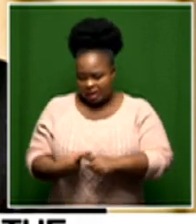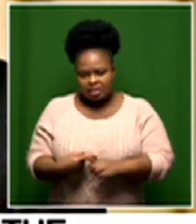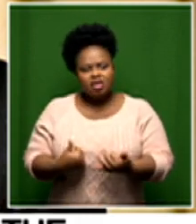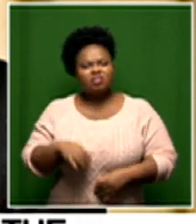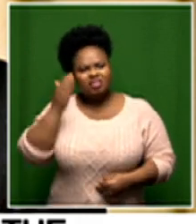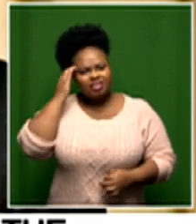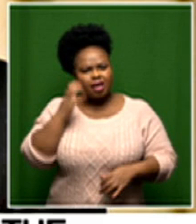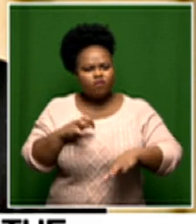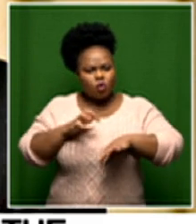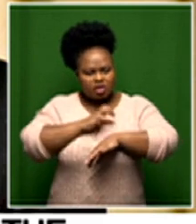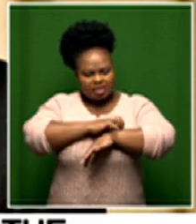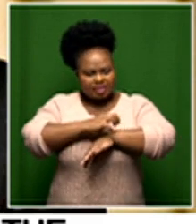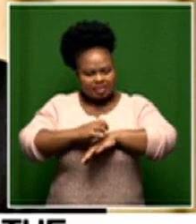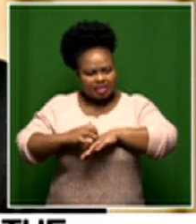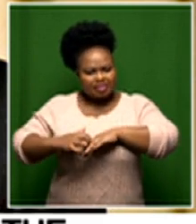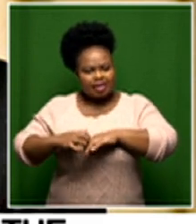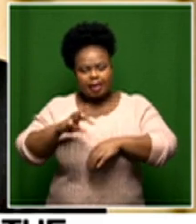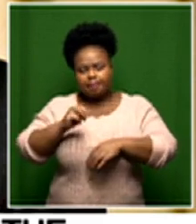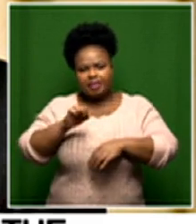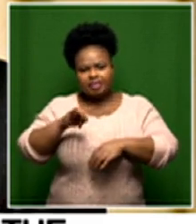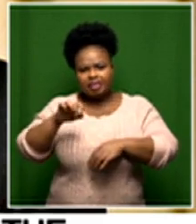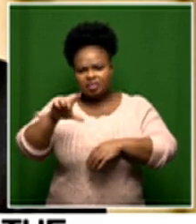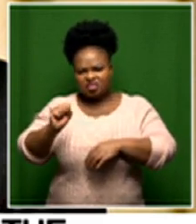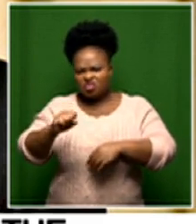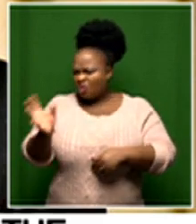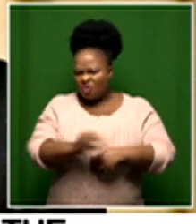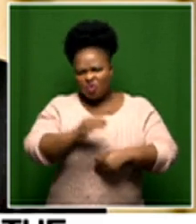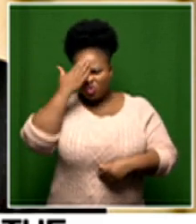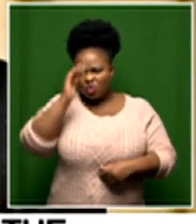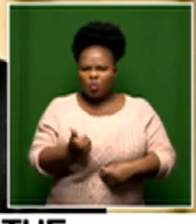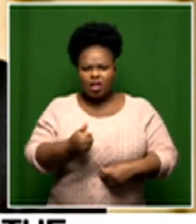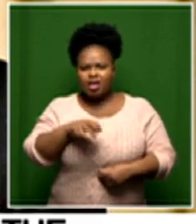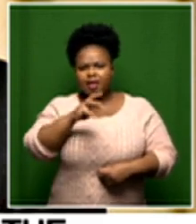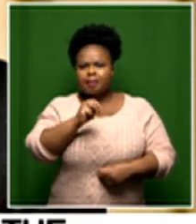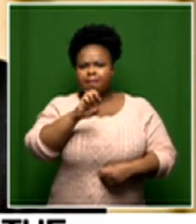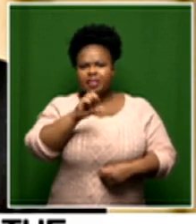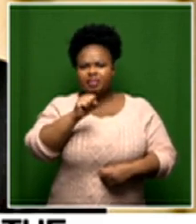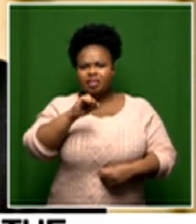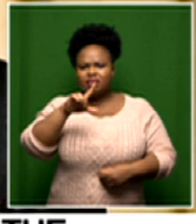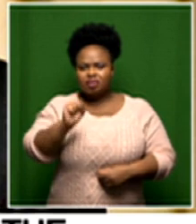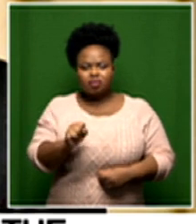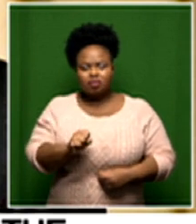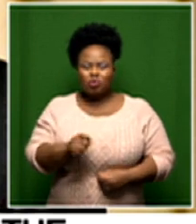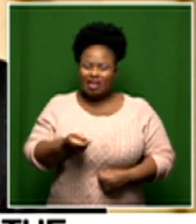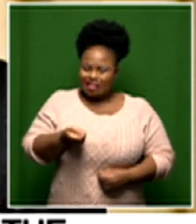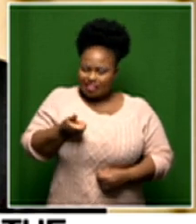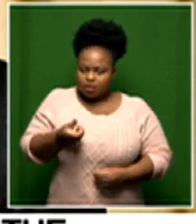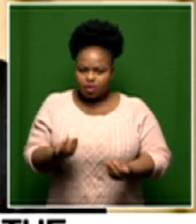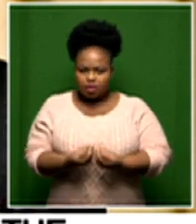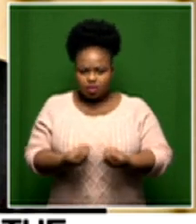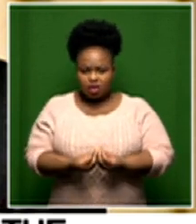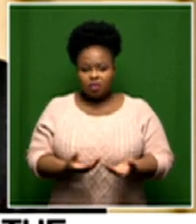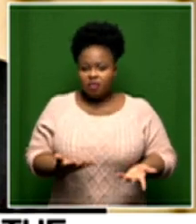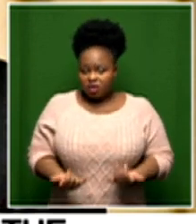of measles, for example. Everybody out in the villages knew what measles was, but it was a very mild thing in our